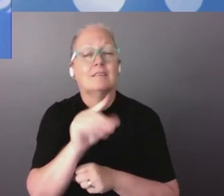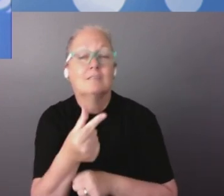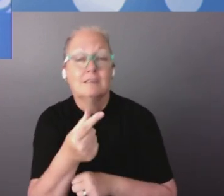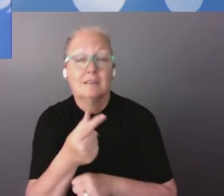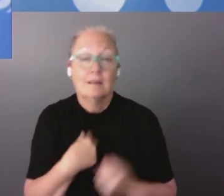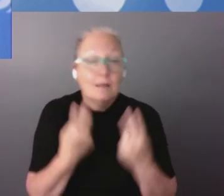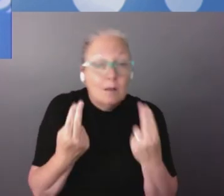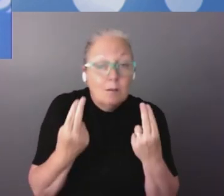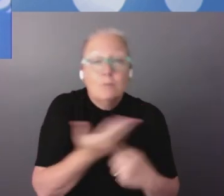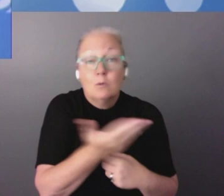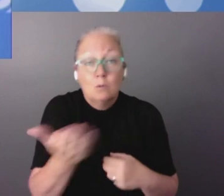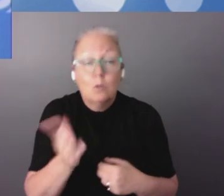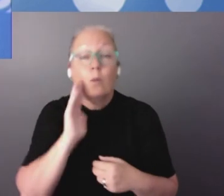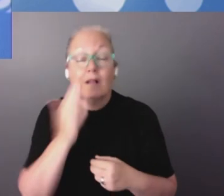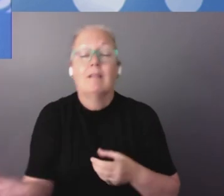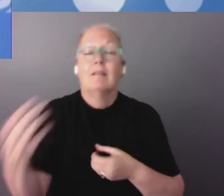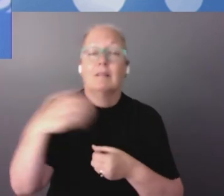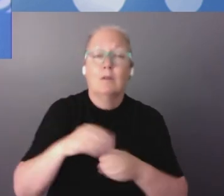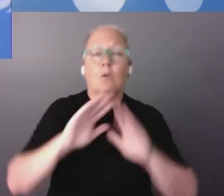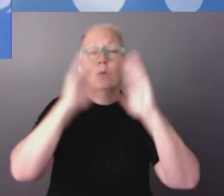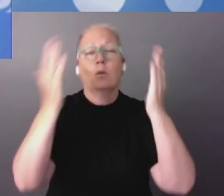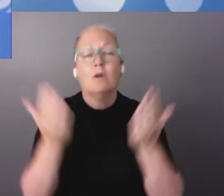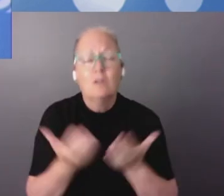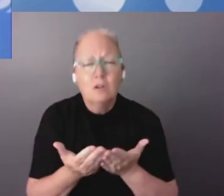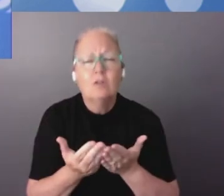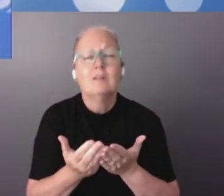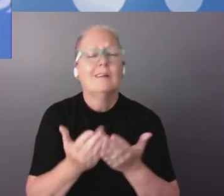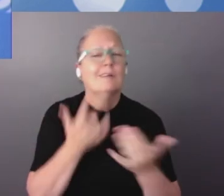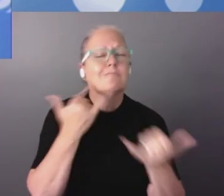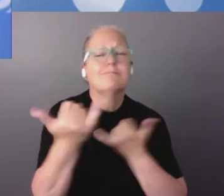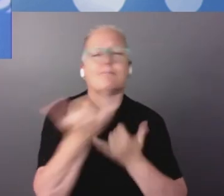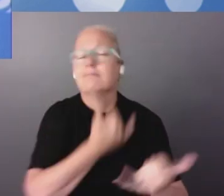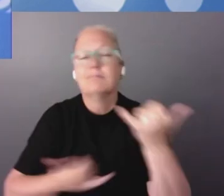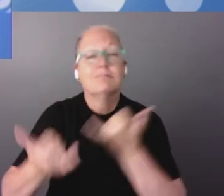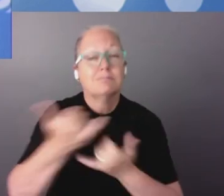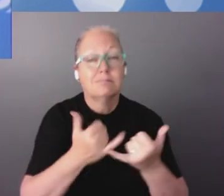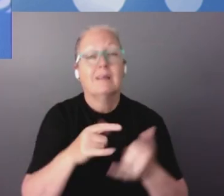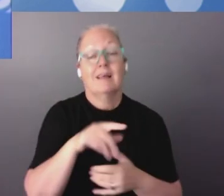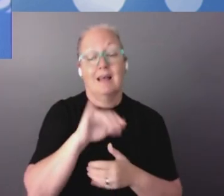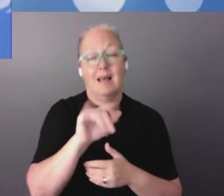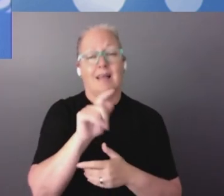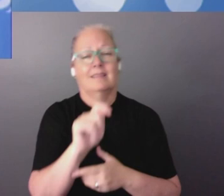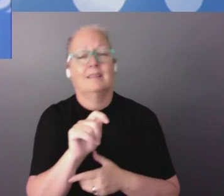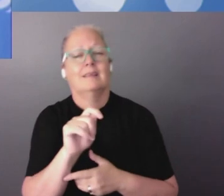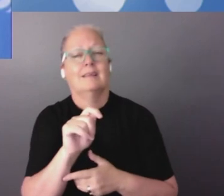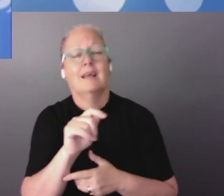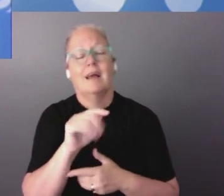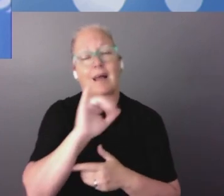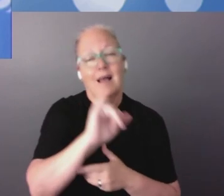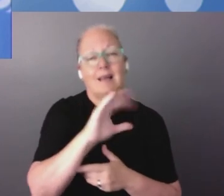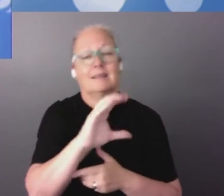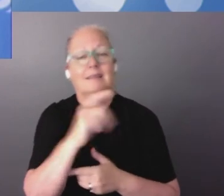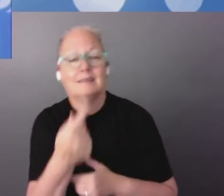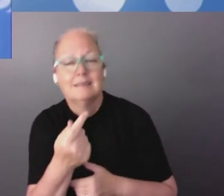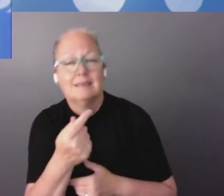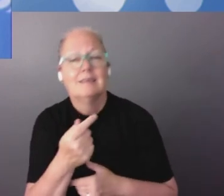forthcoming World Telecommunication ICT Policy Forum, where we will meet to discuss how to better harness emerging